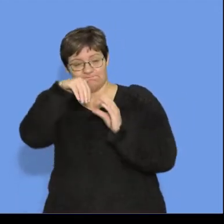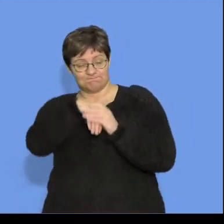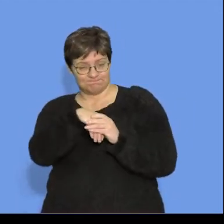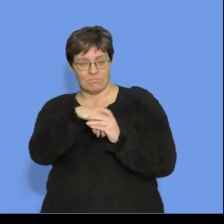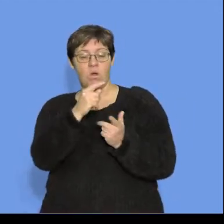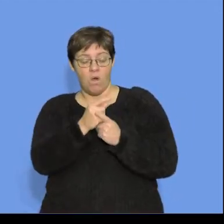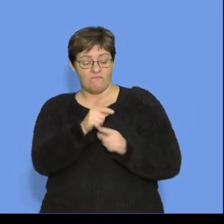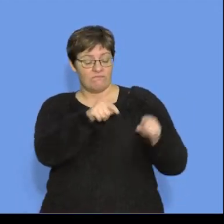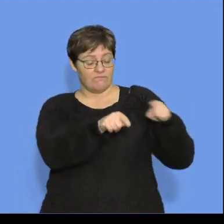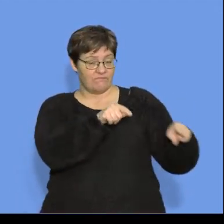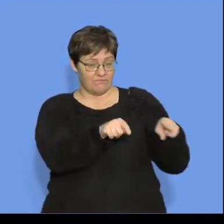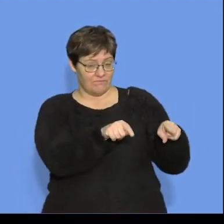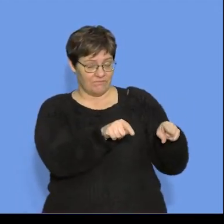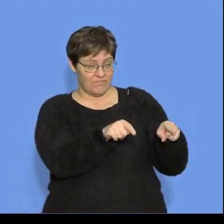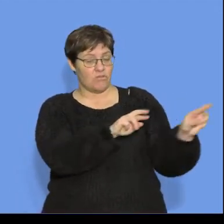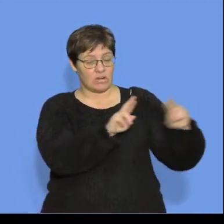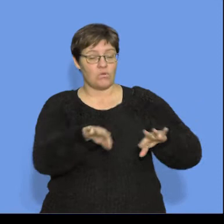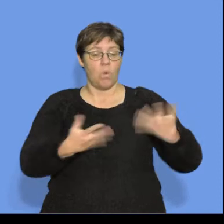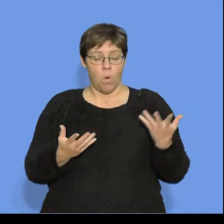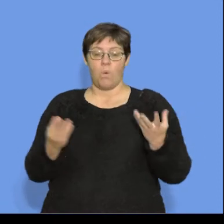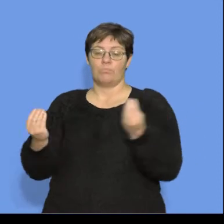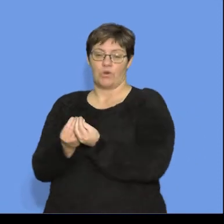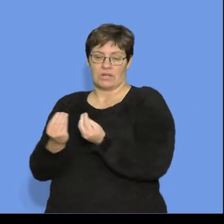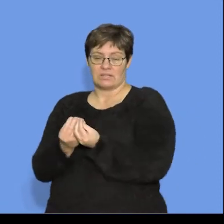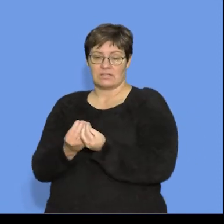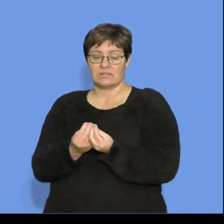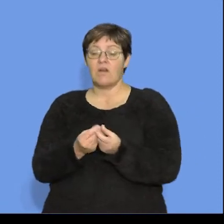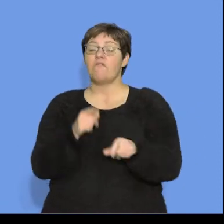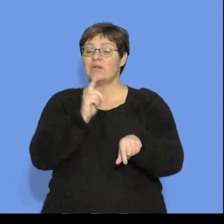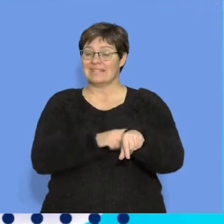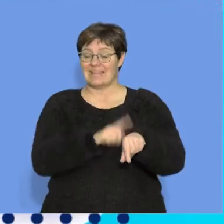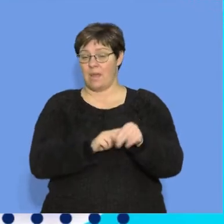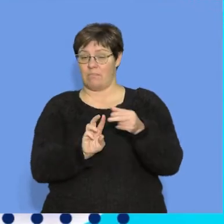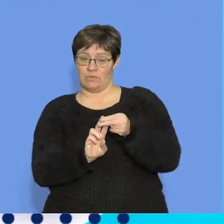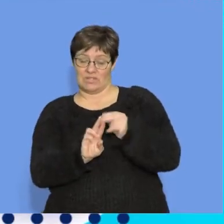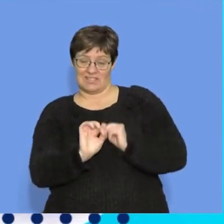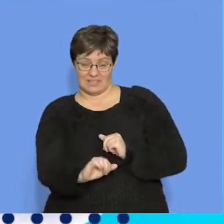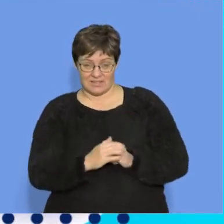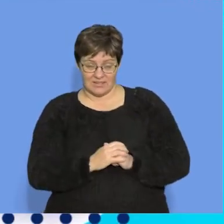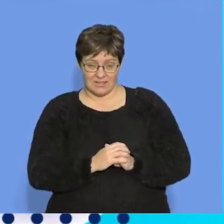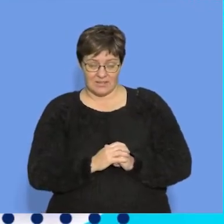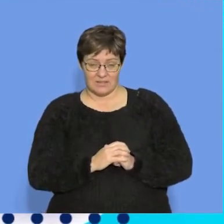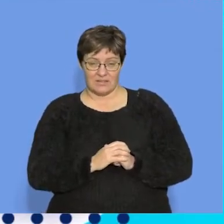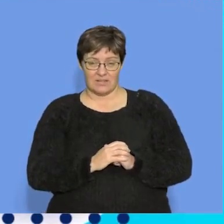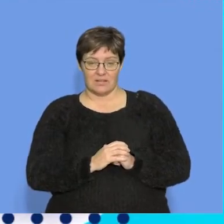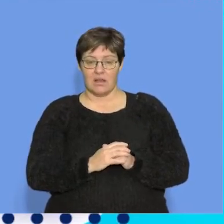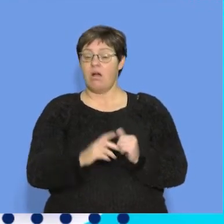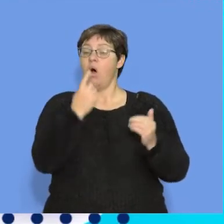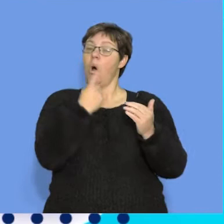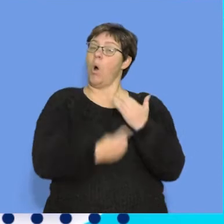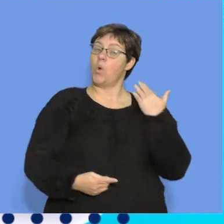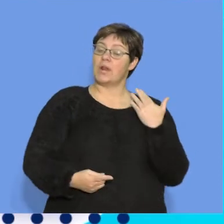of reactants or products per unit time. Now, it doesn't only have to